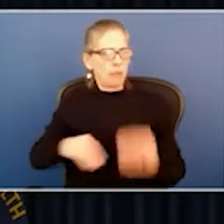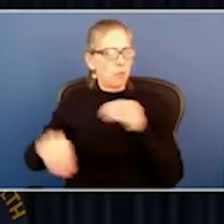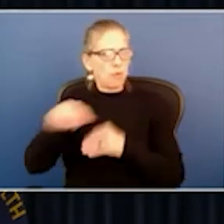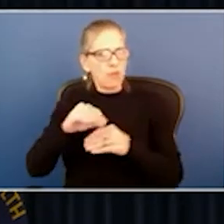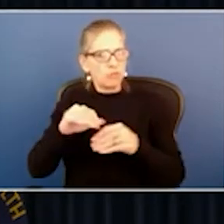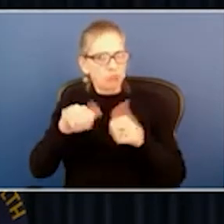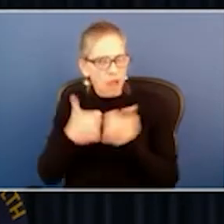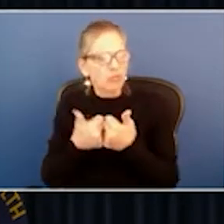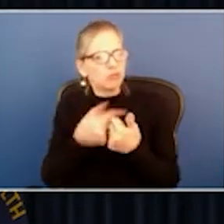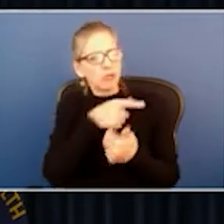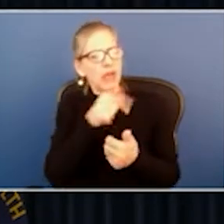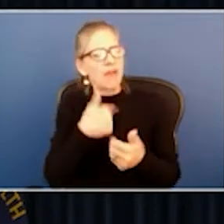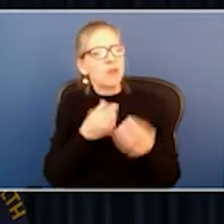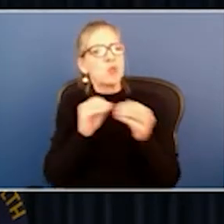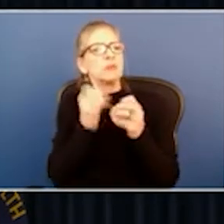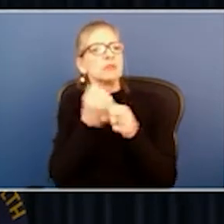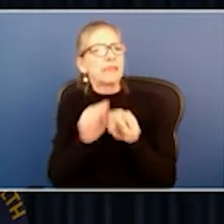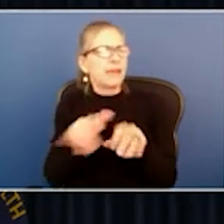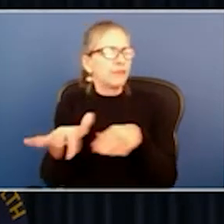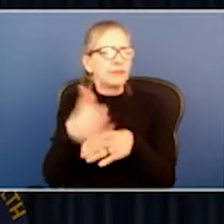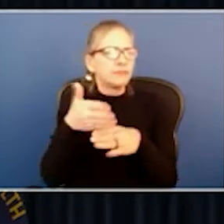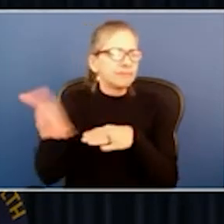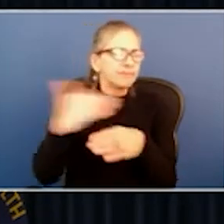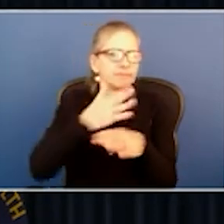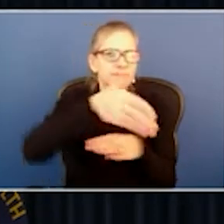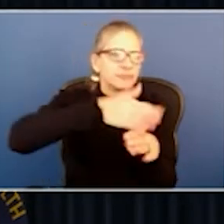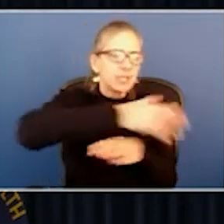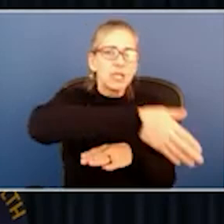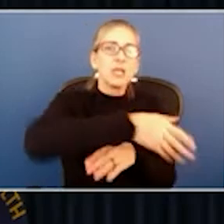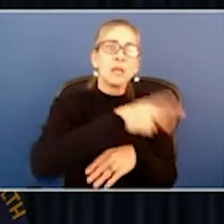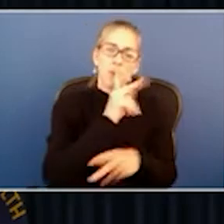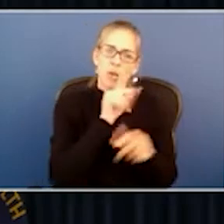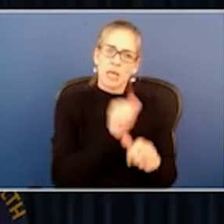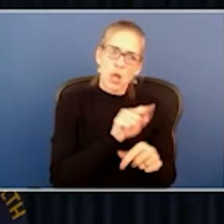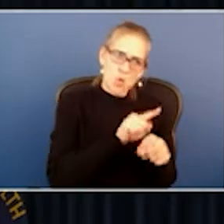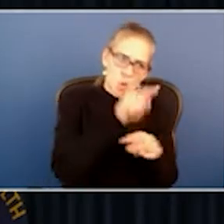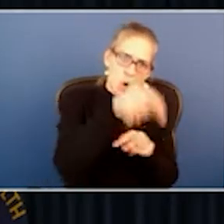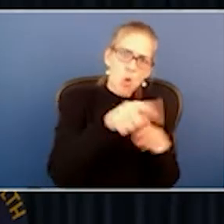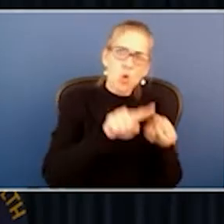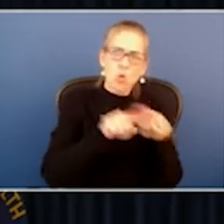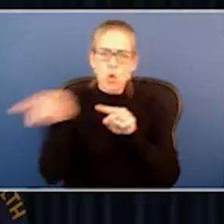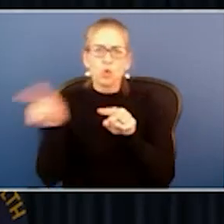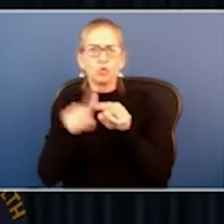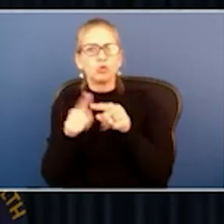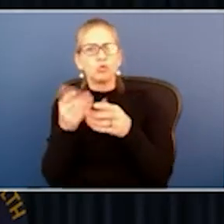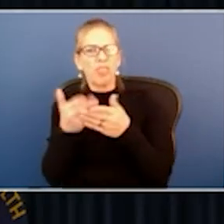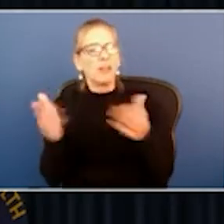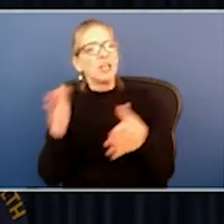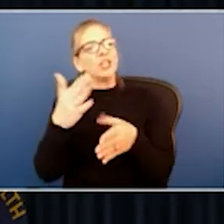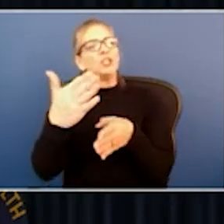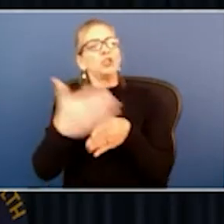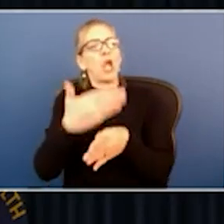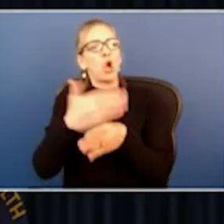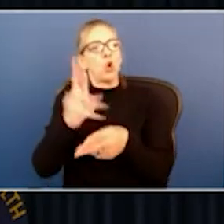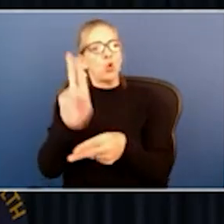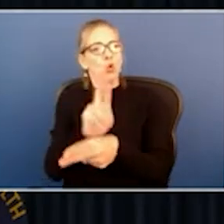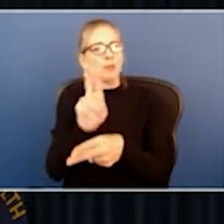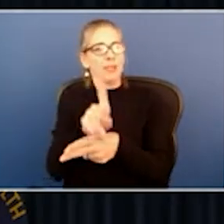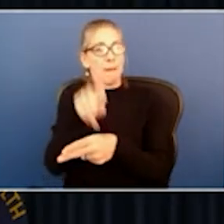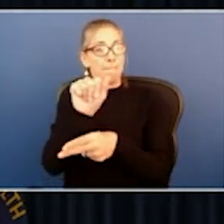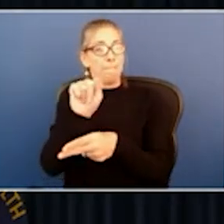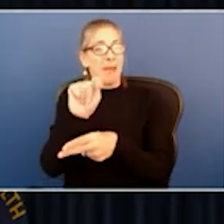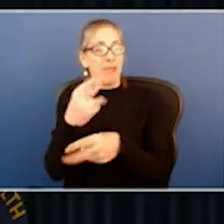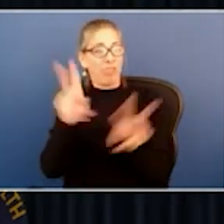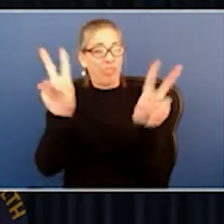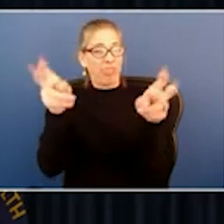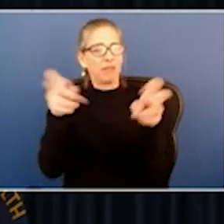them to key places of commerce and medical services in our community. The shared use path is more than just a convenience, it's a vitally important